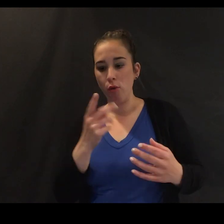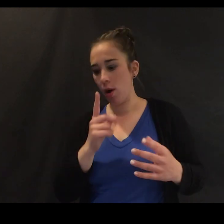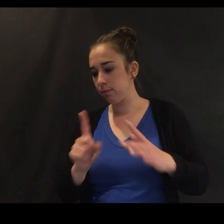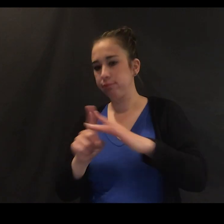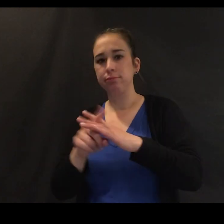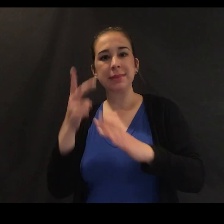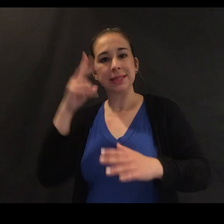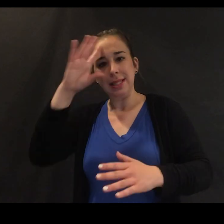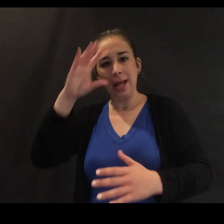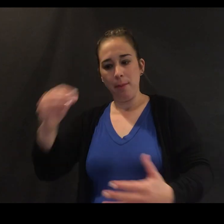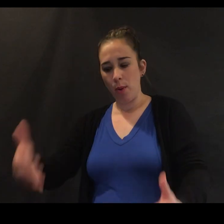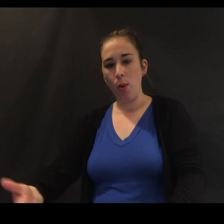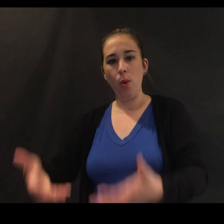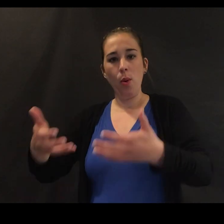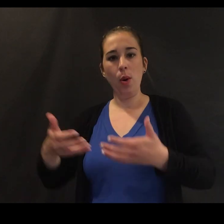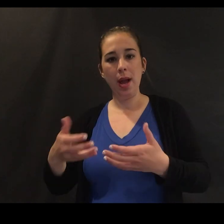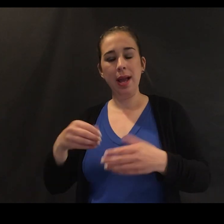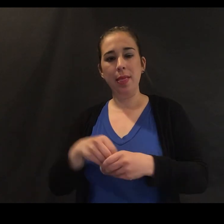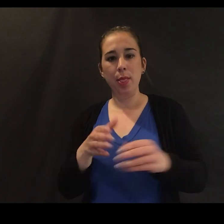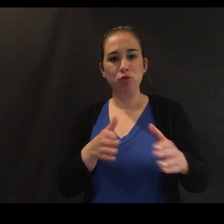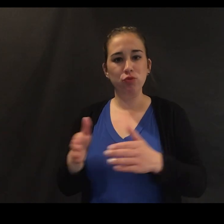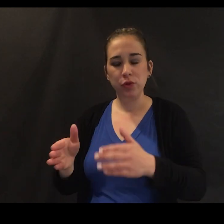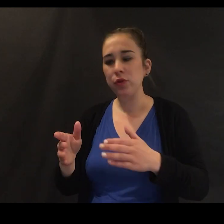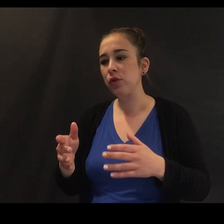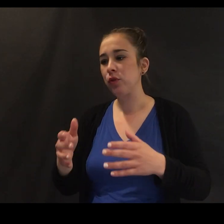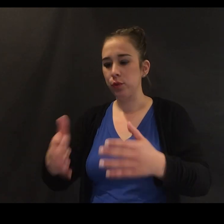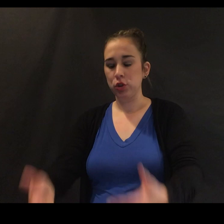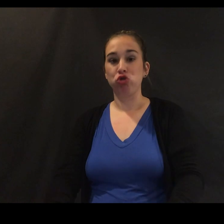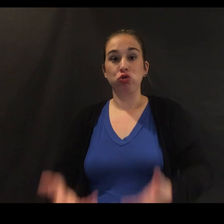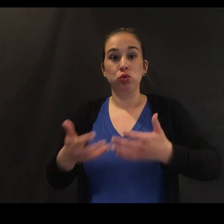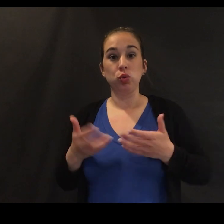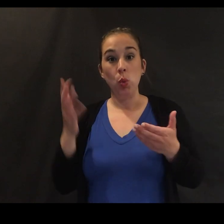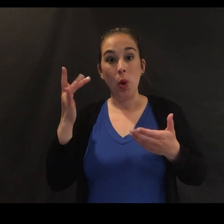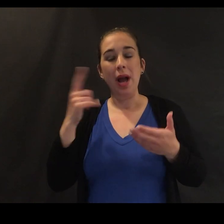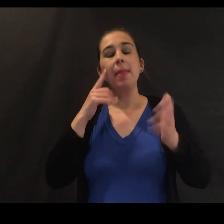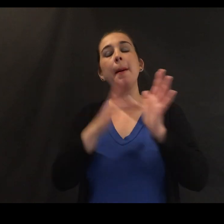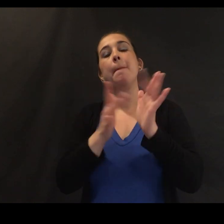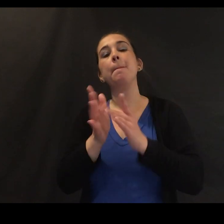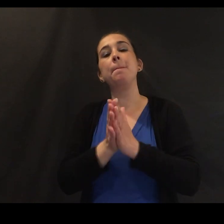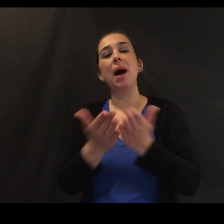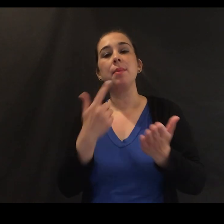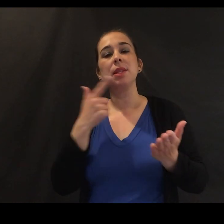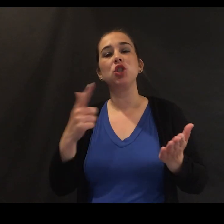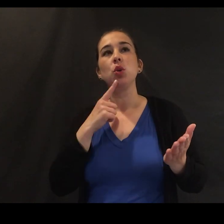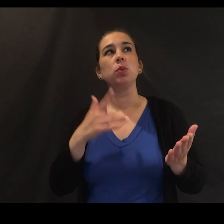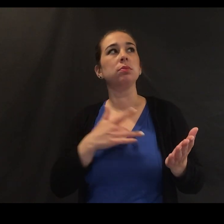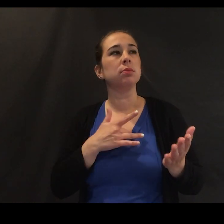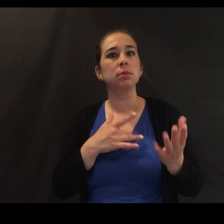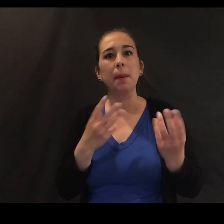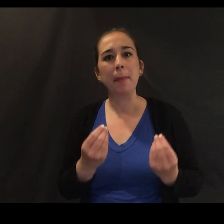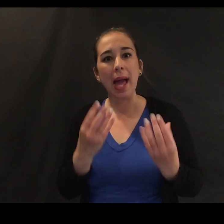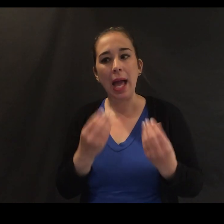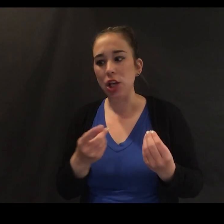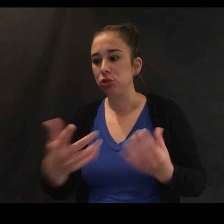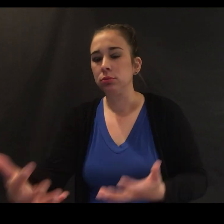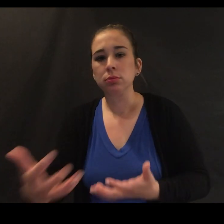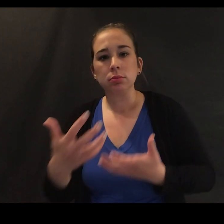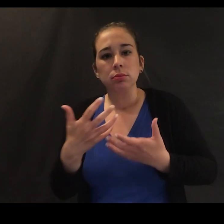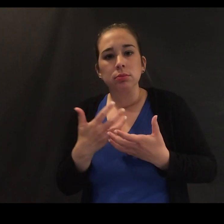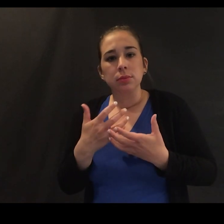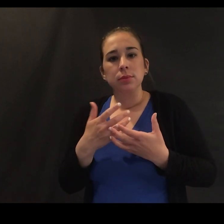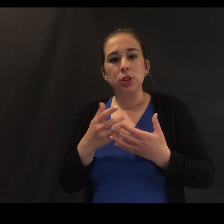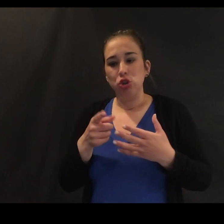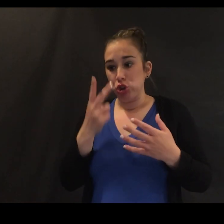boy in the river, and she draws him out. Why? Because the Bible says she was moved with compassion. See, compassion